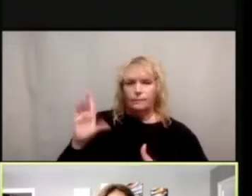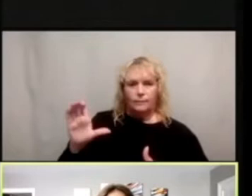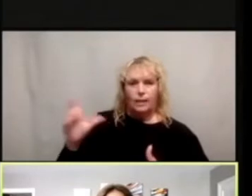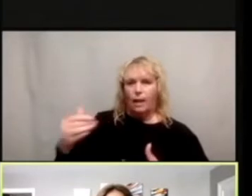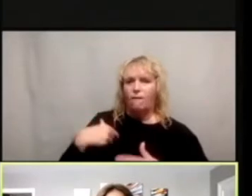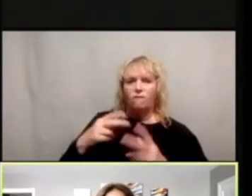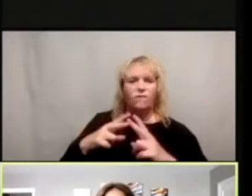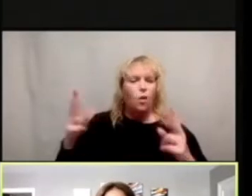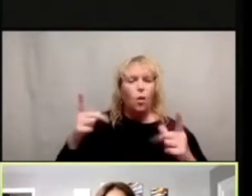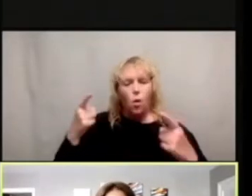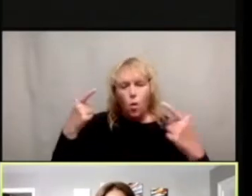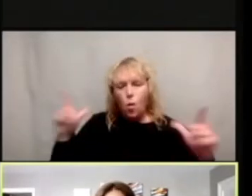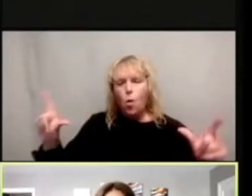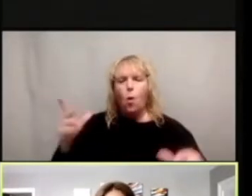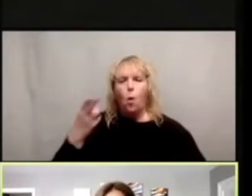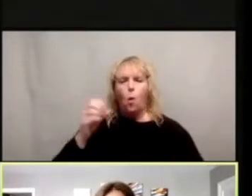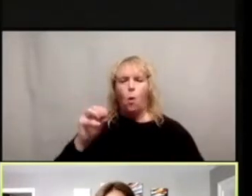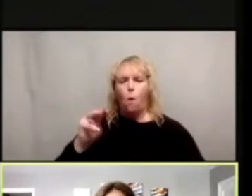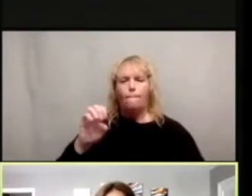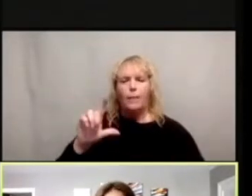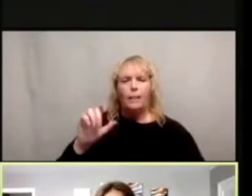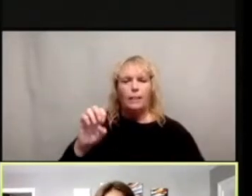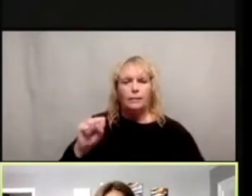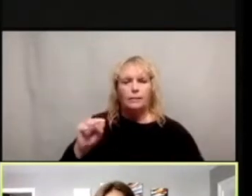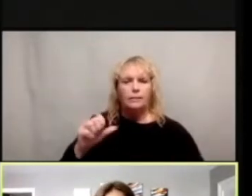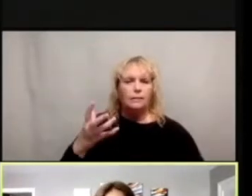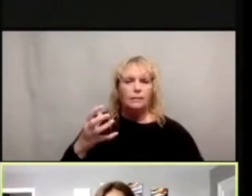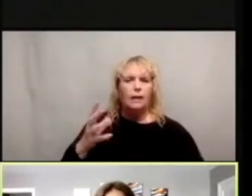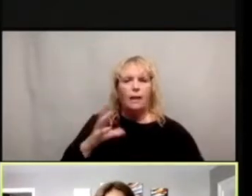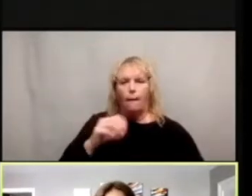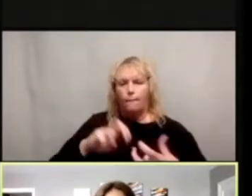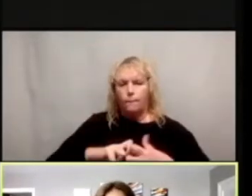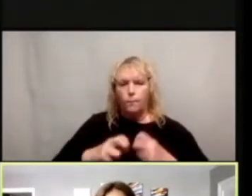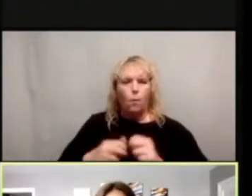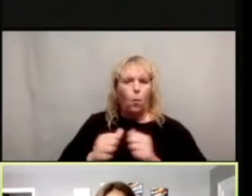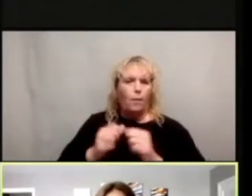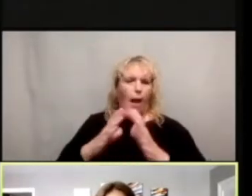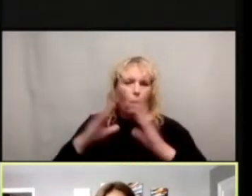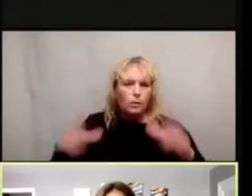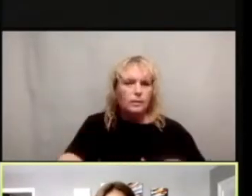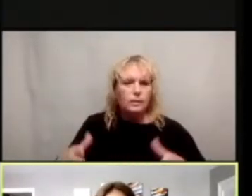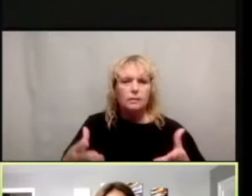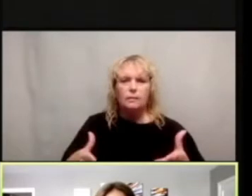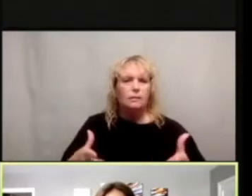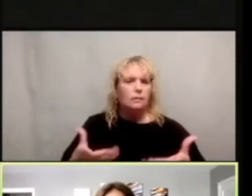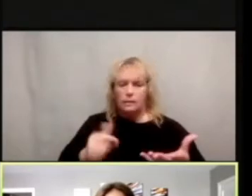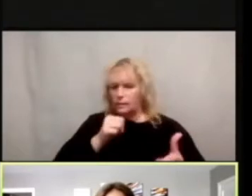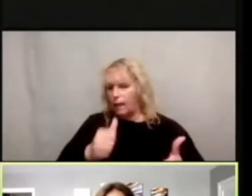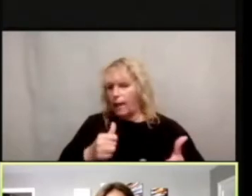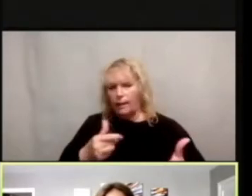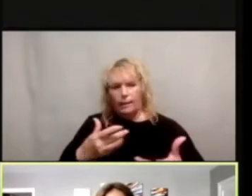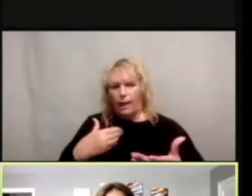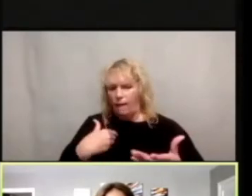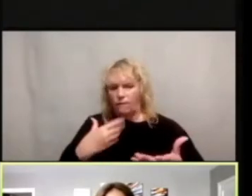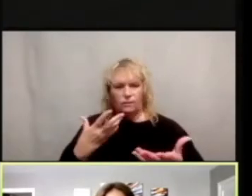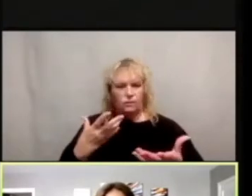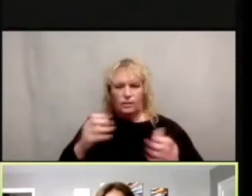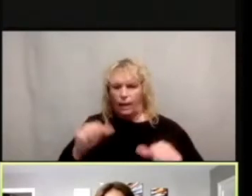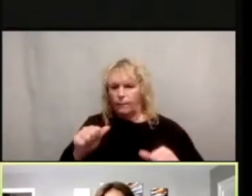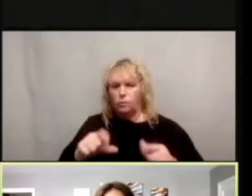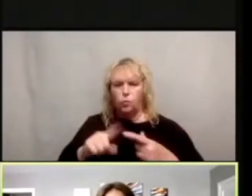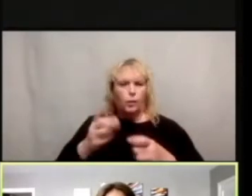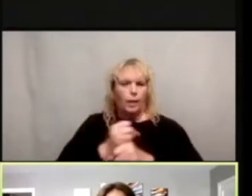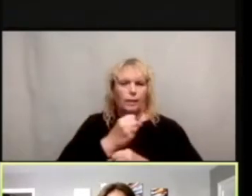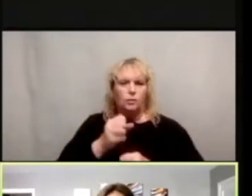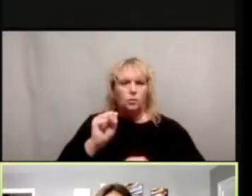homeless population and issues with housing instability, poor access to social capital and social